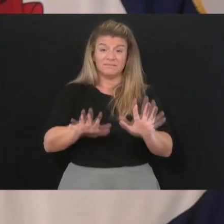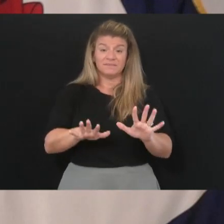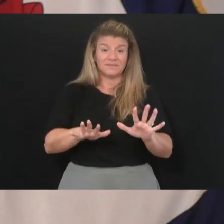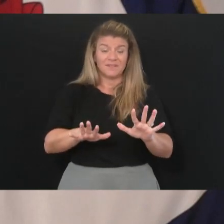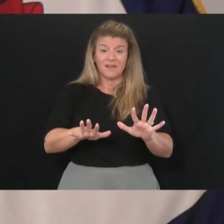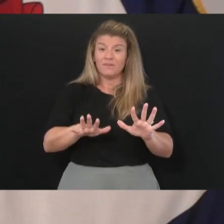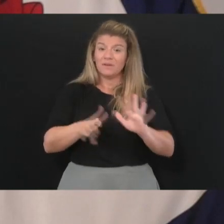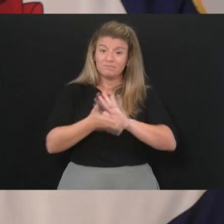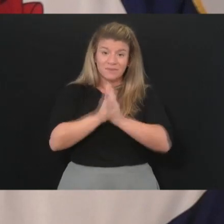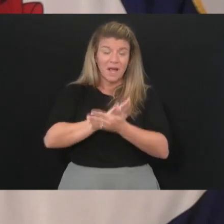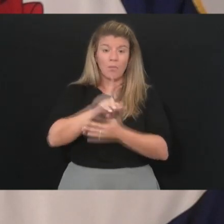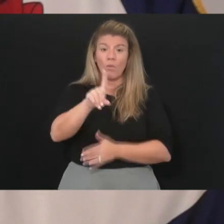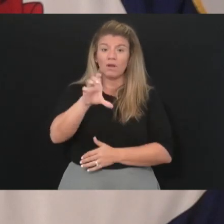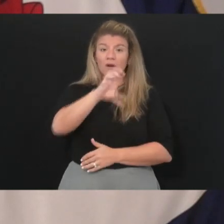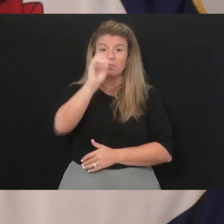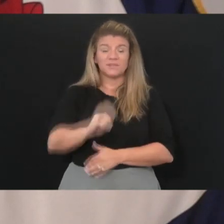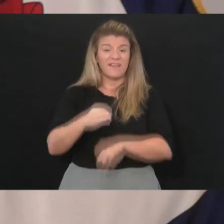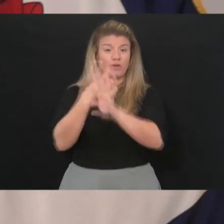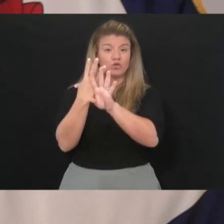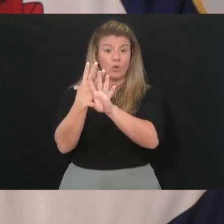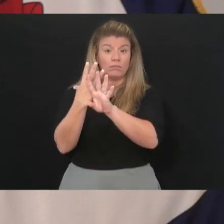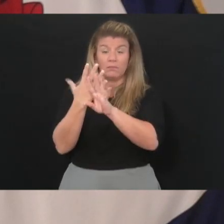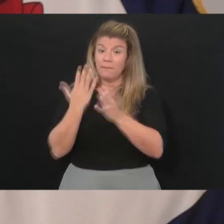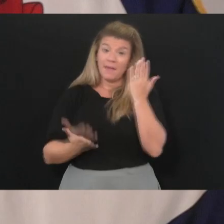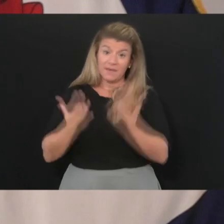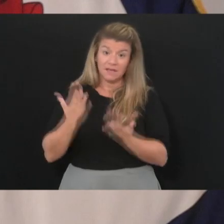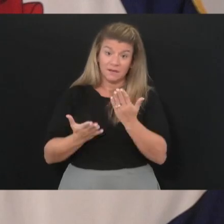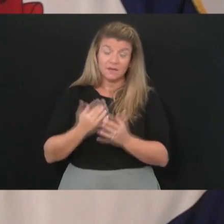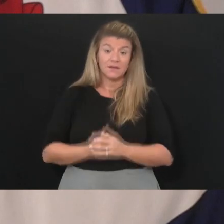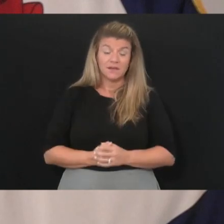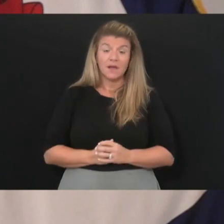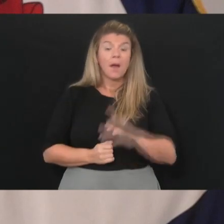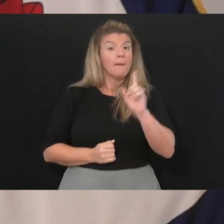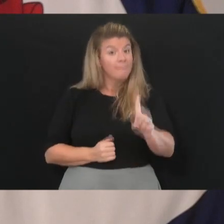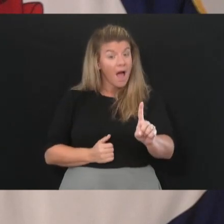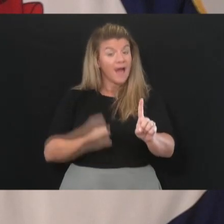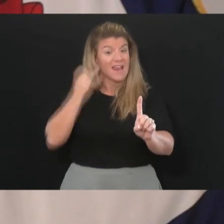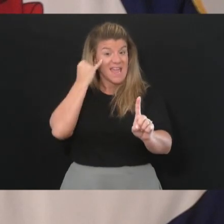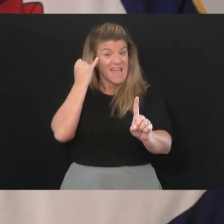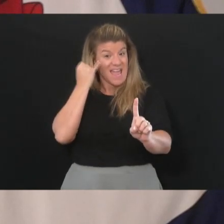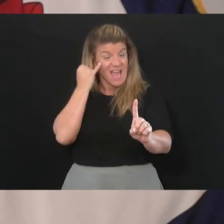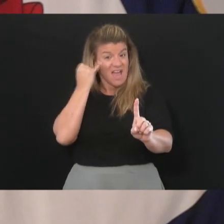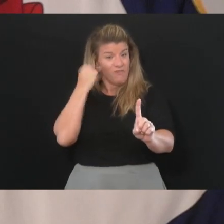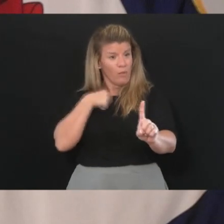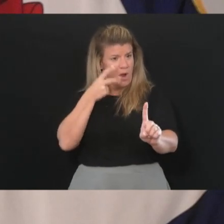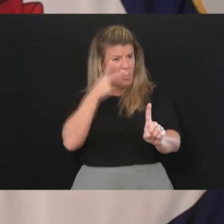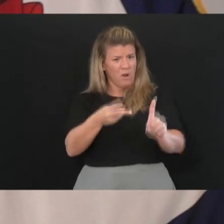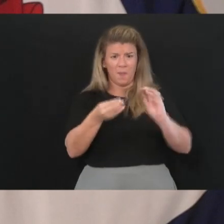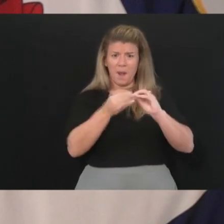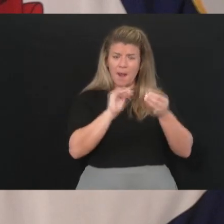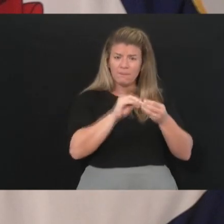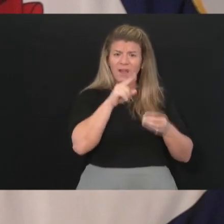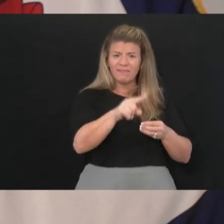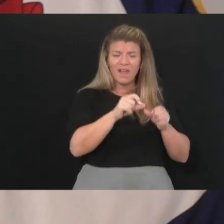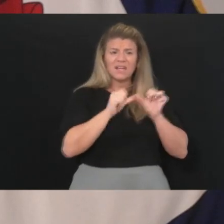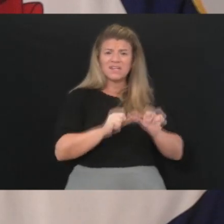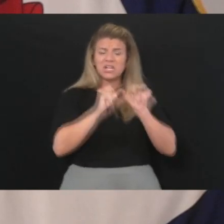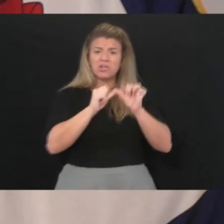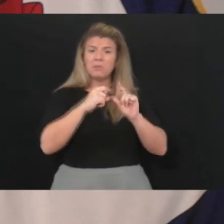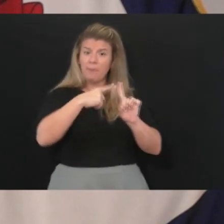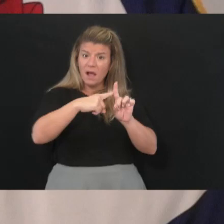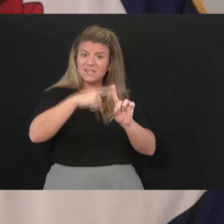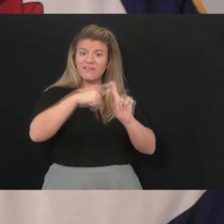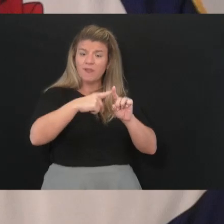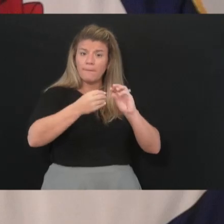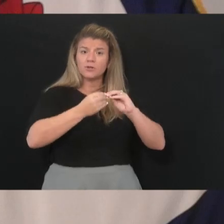100% virtual. On the other hand, if things continue to move and continue to move in a positive